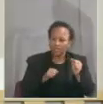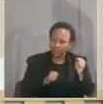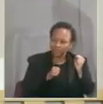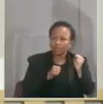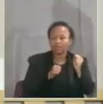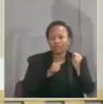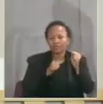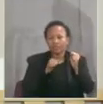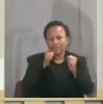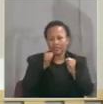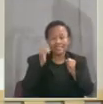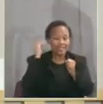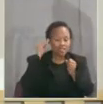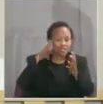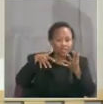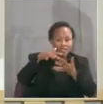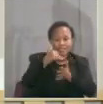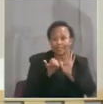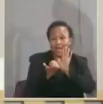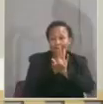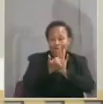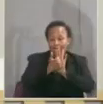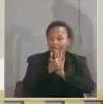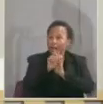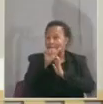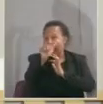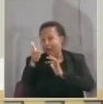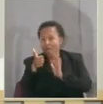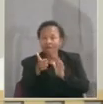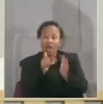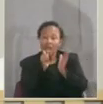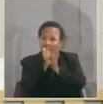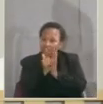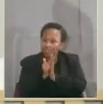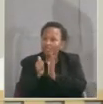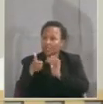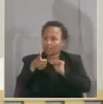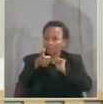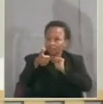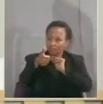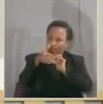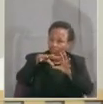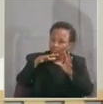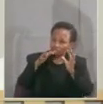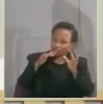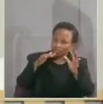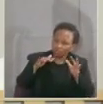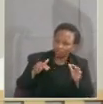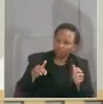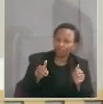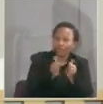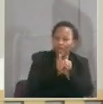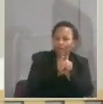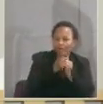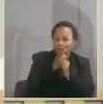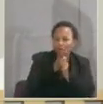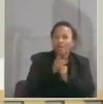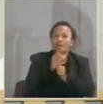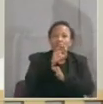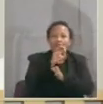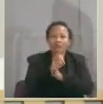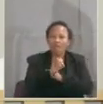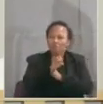1994, together with other intelligence agencies, it also accounts now for